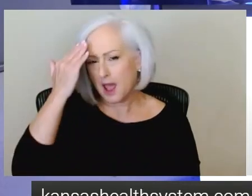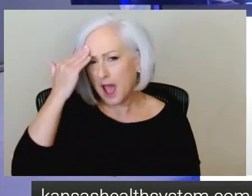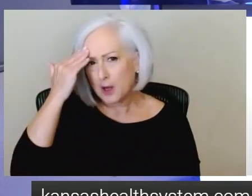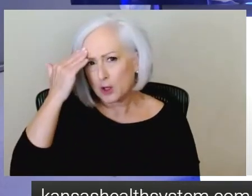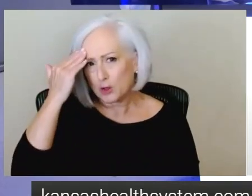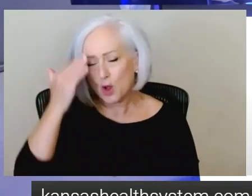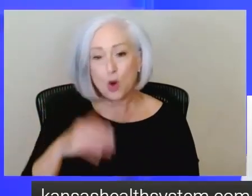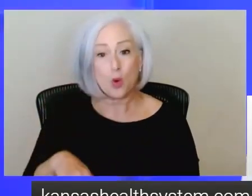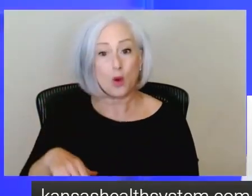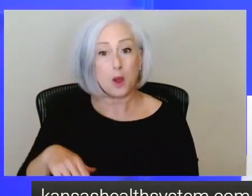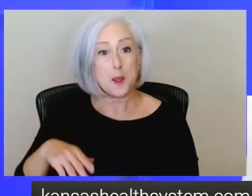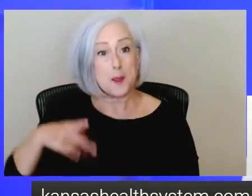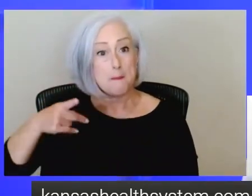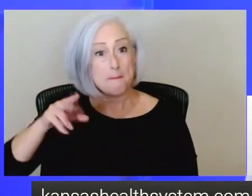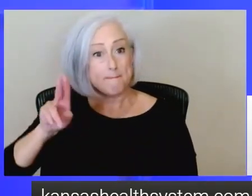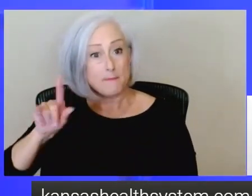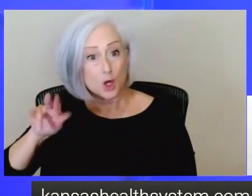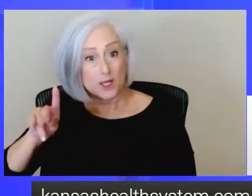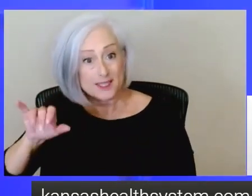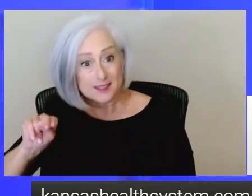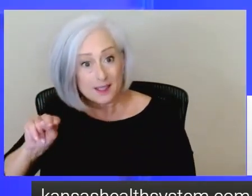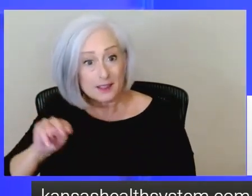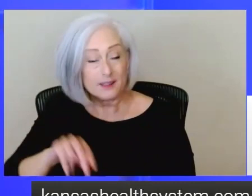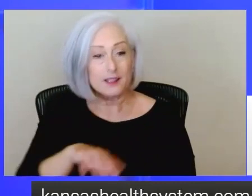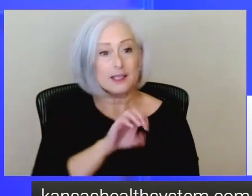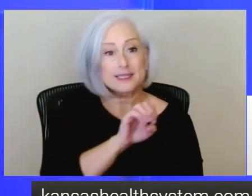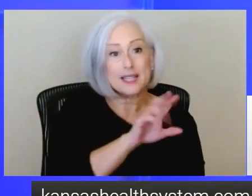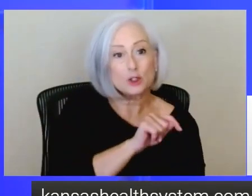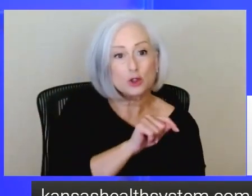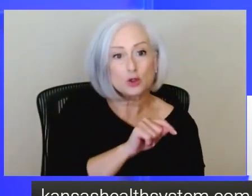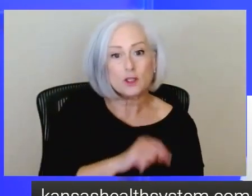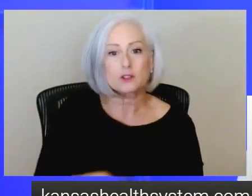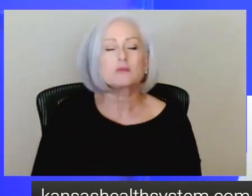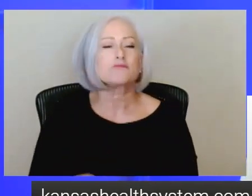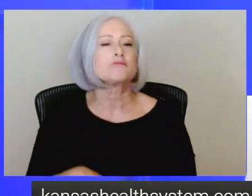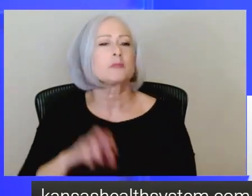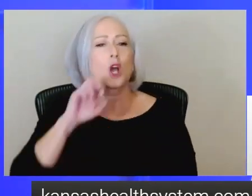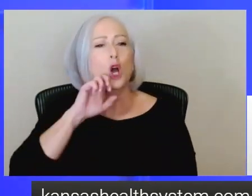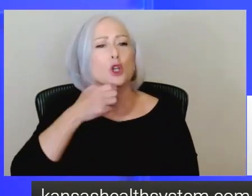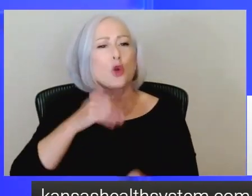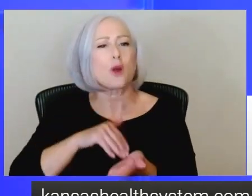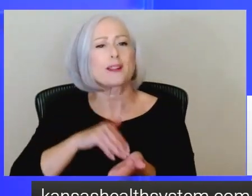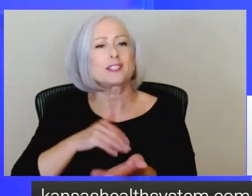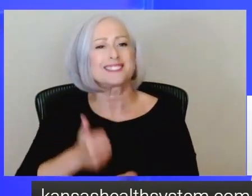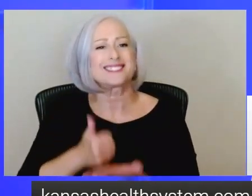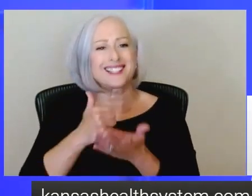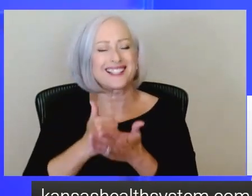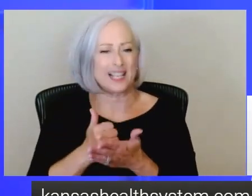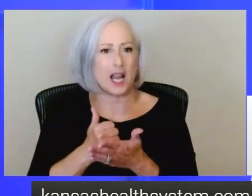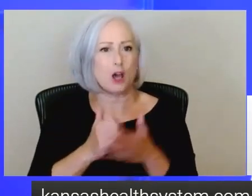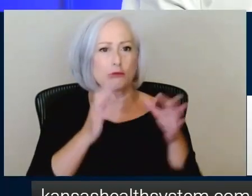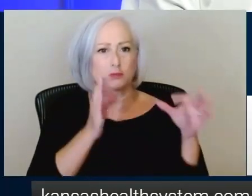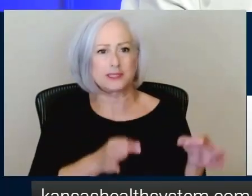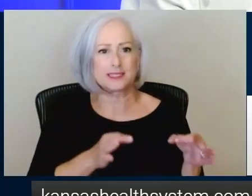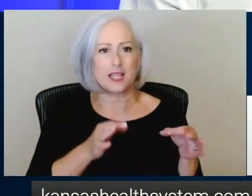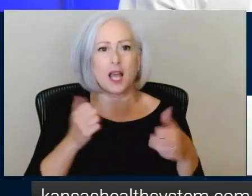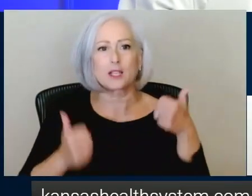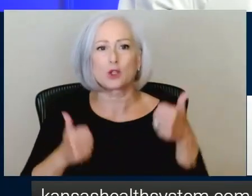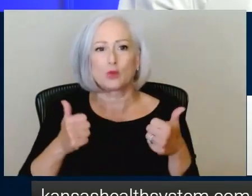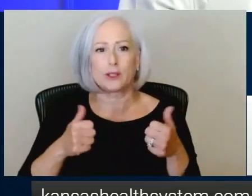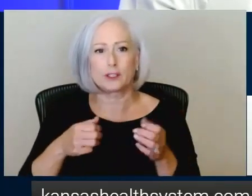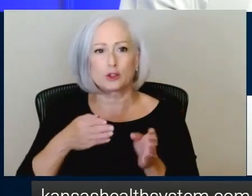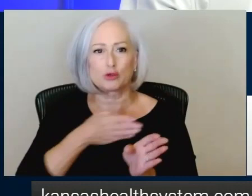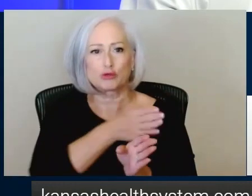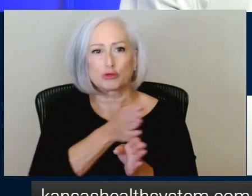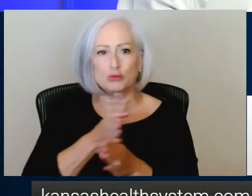like Parkinson's? You know that, right? The neurologist that you see will help define that for you. And it's really about what other symptoms go along with it. They may do